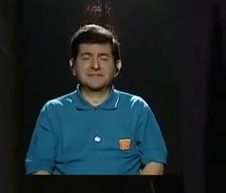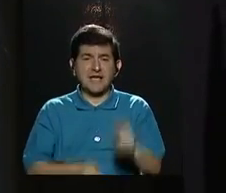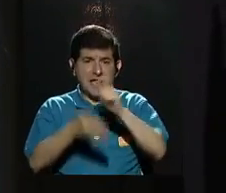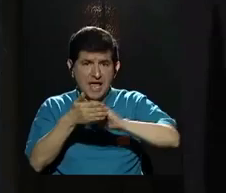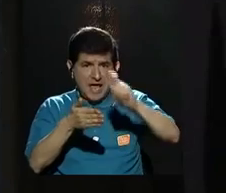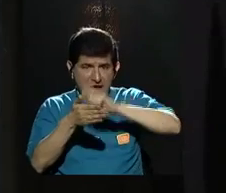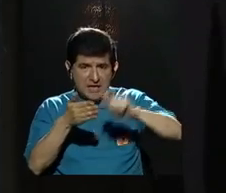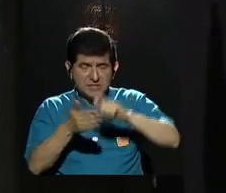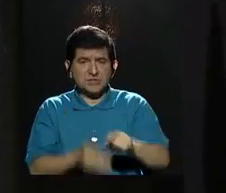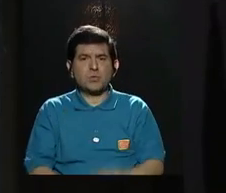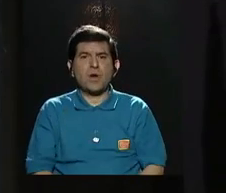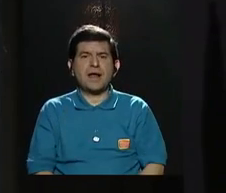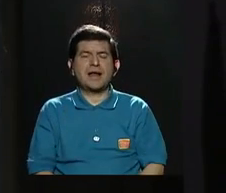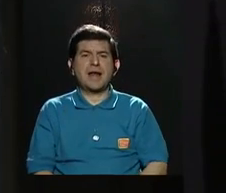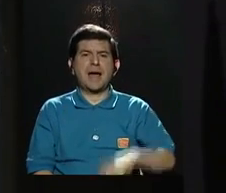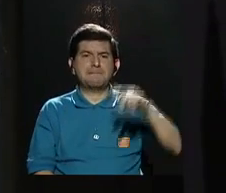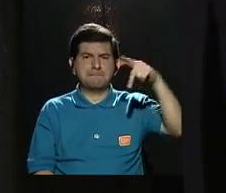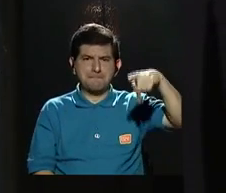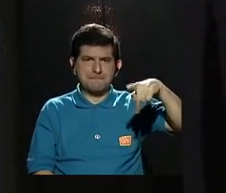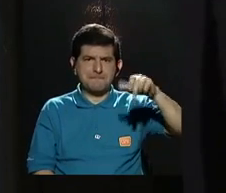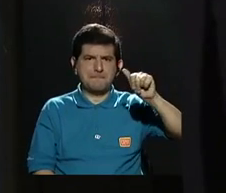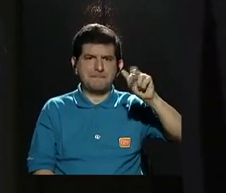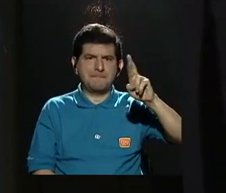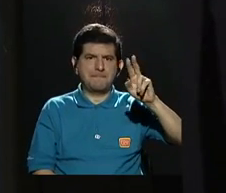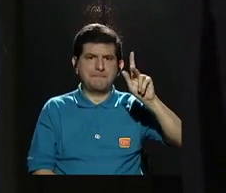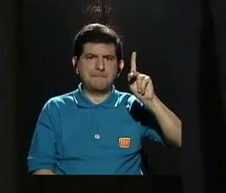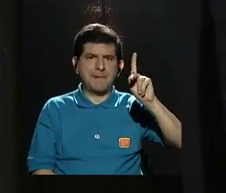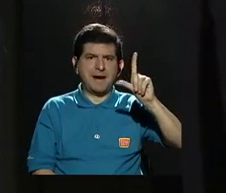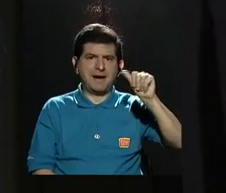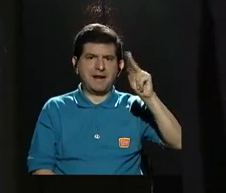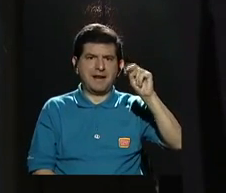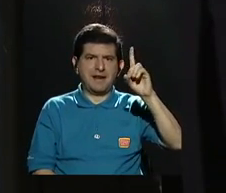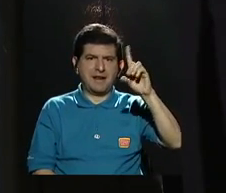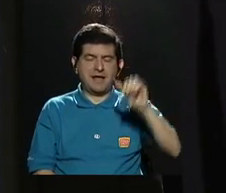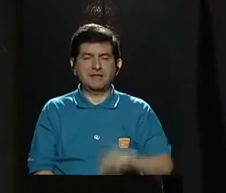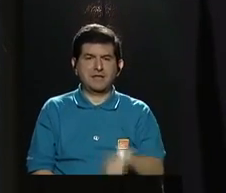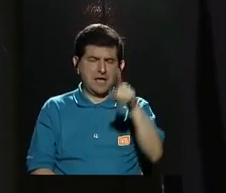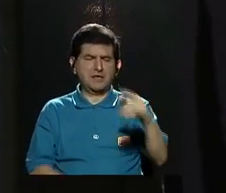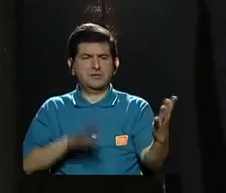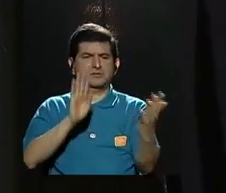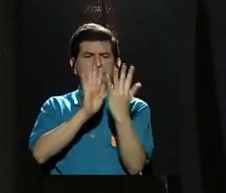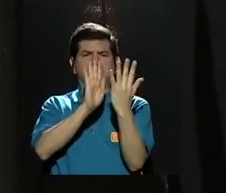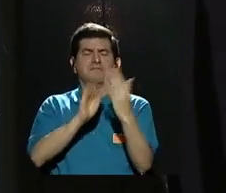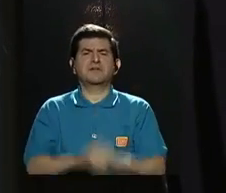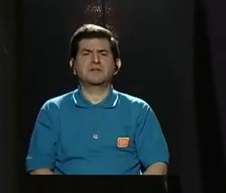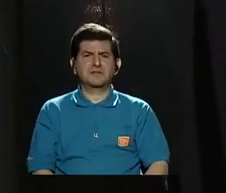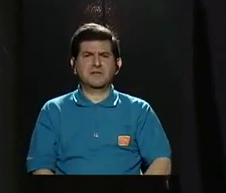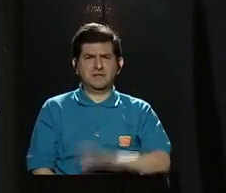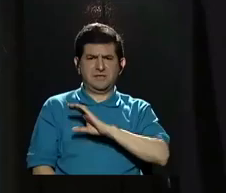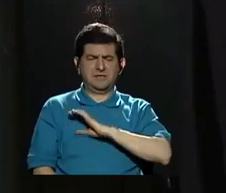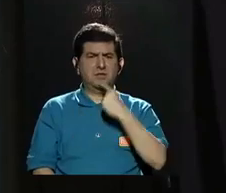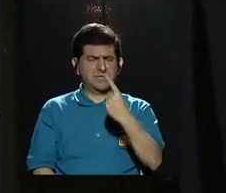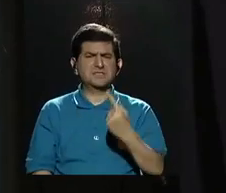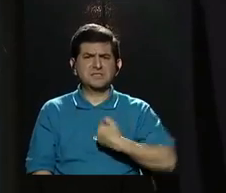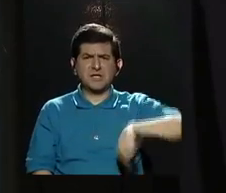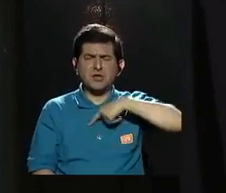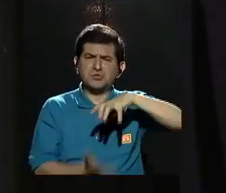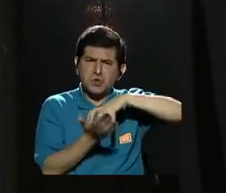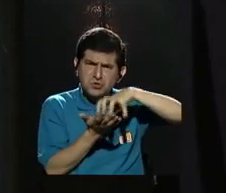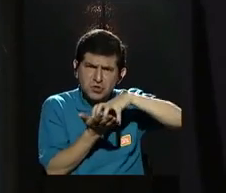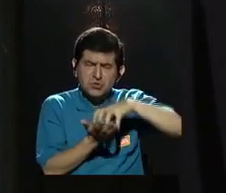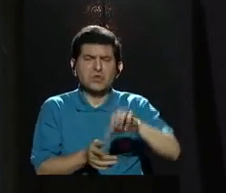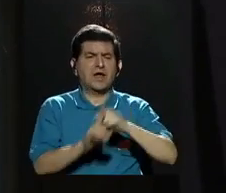who are standing up to elected officials, who are showing us that the NRA can be challenged. And there are